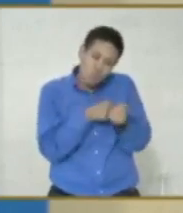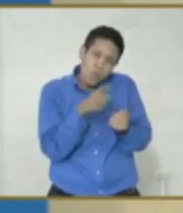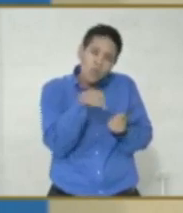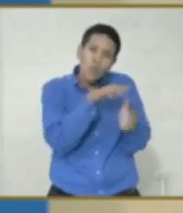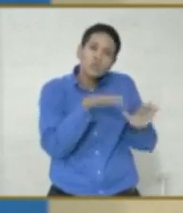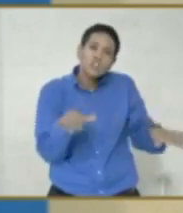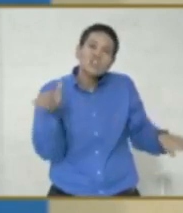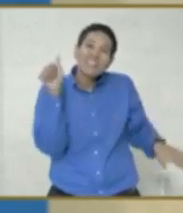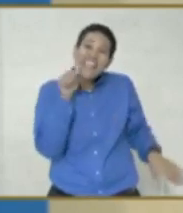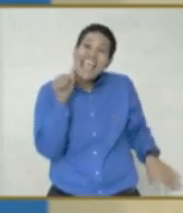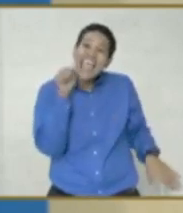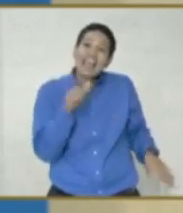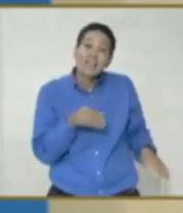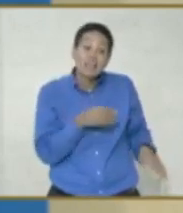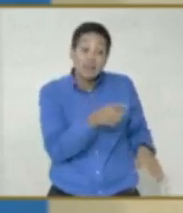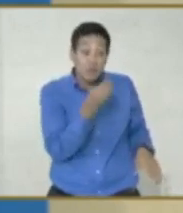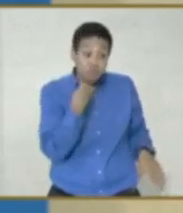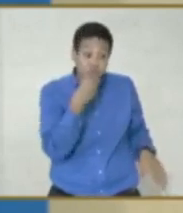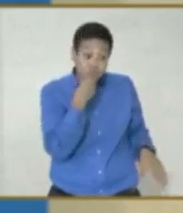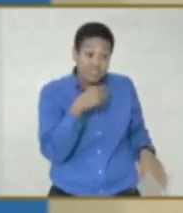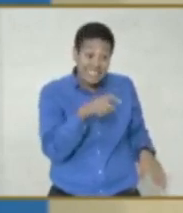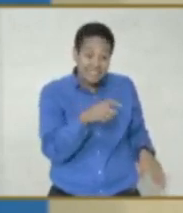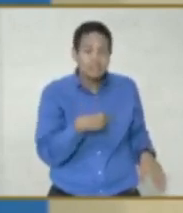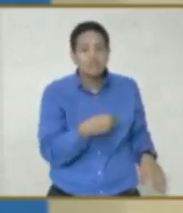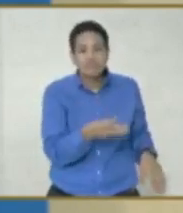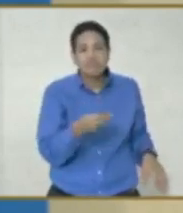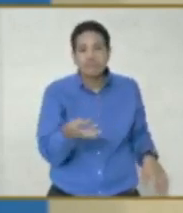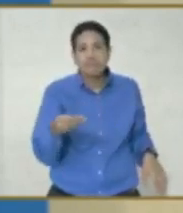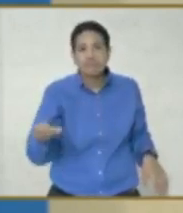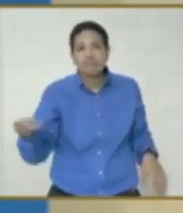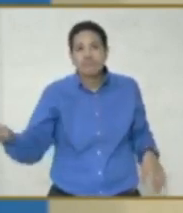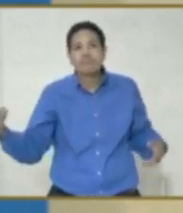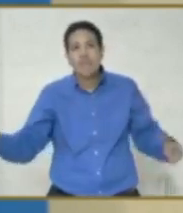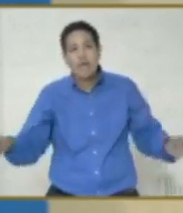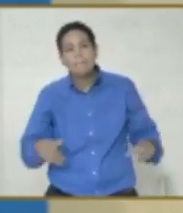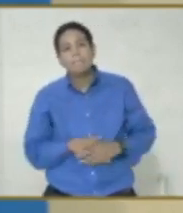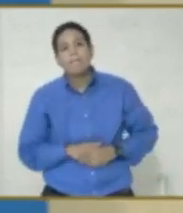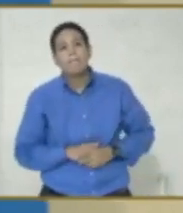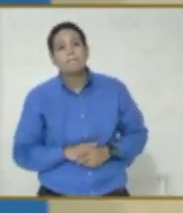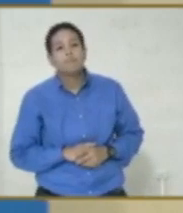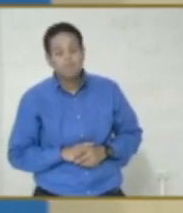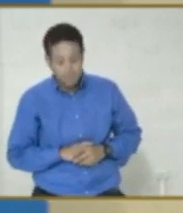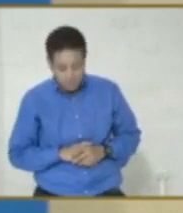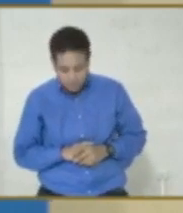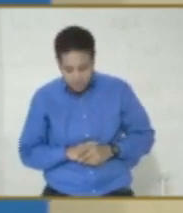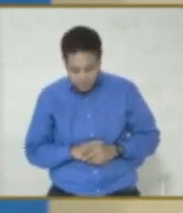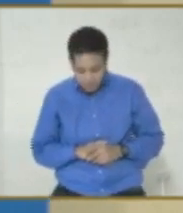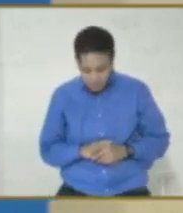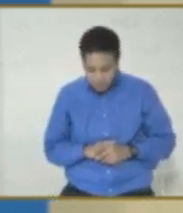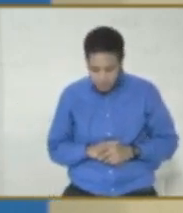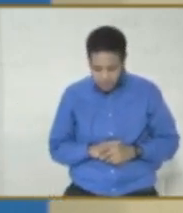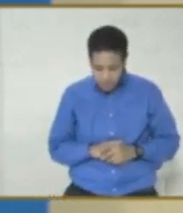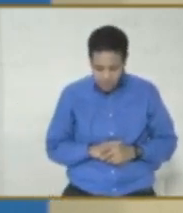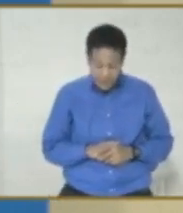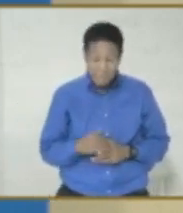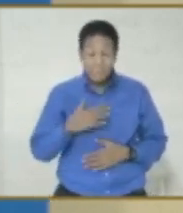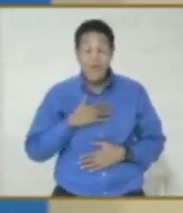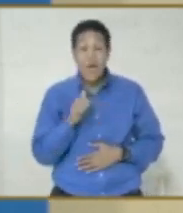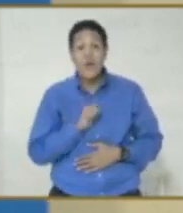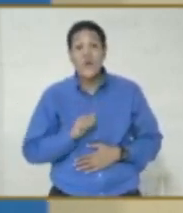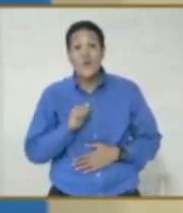daily basis with their nutritional needs. And just to say that my own